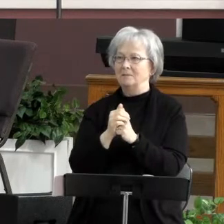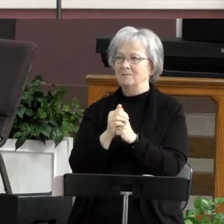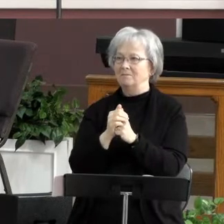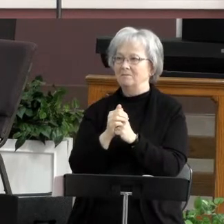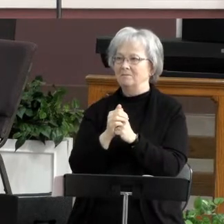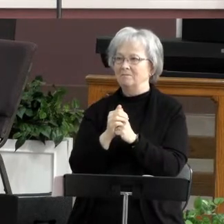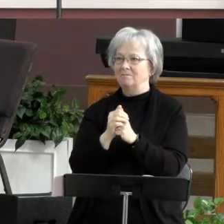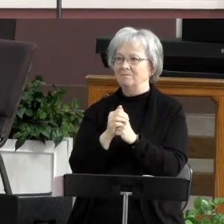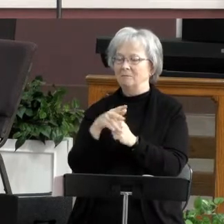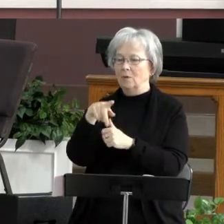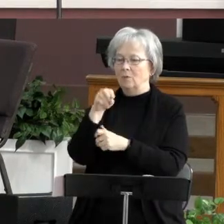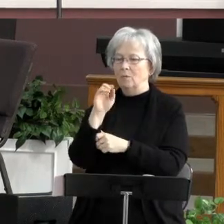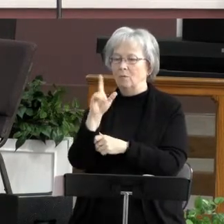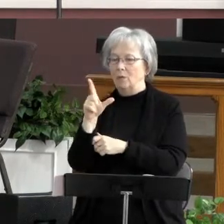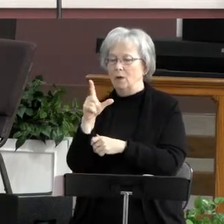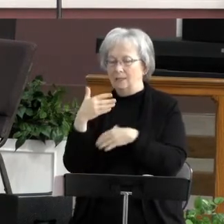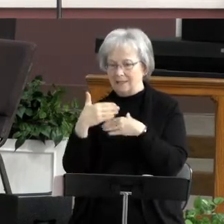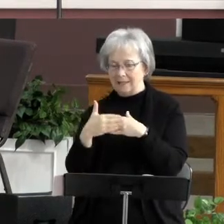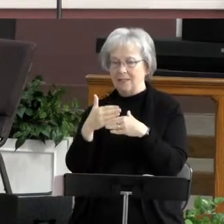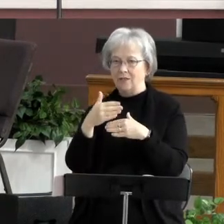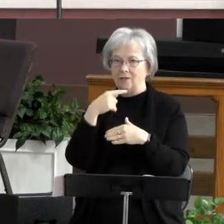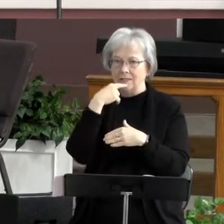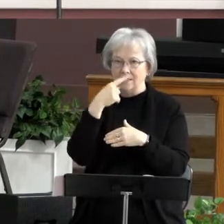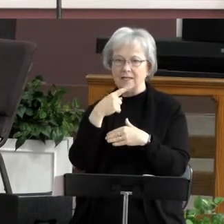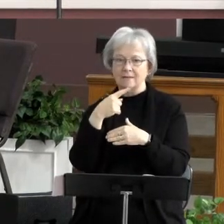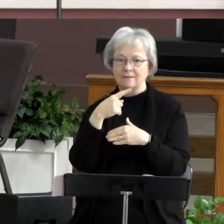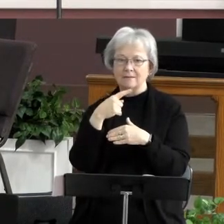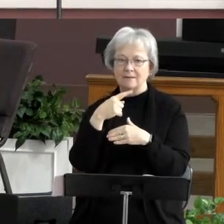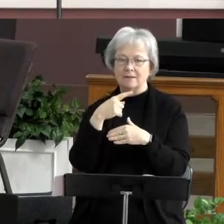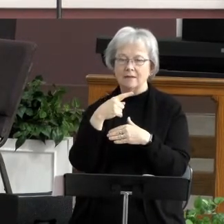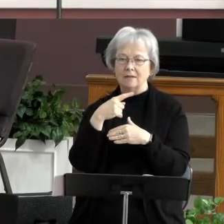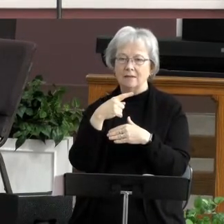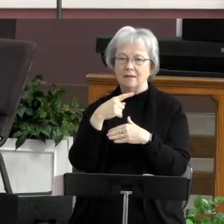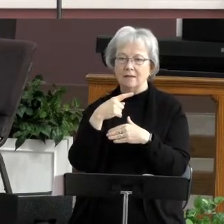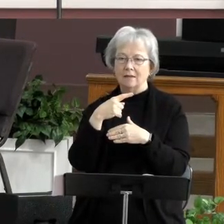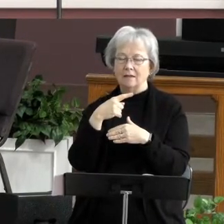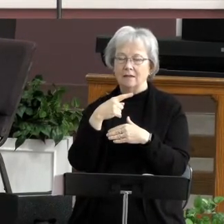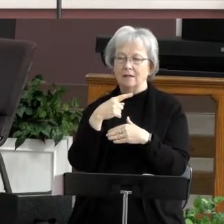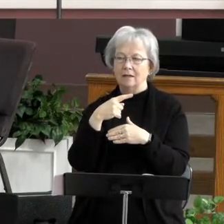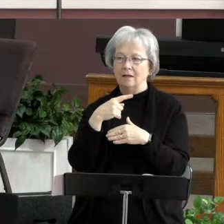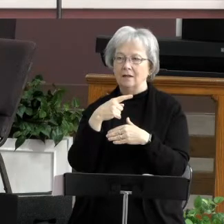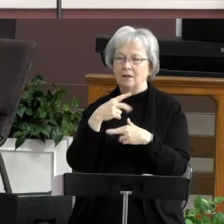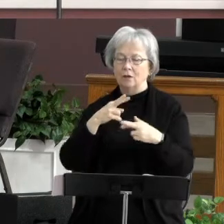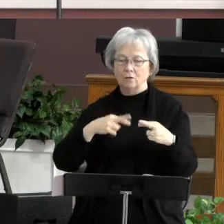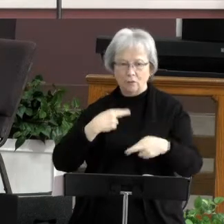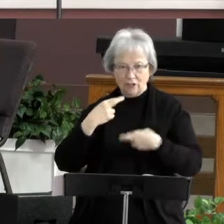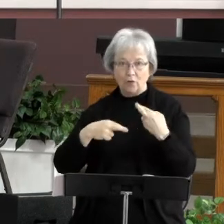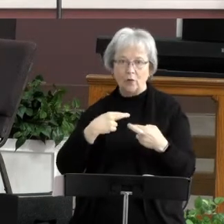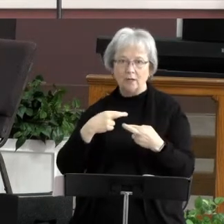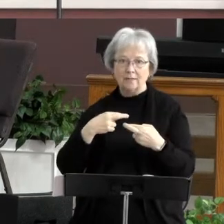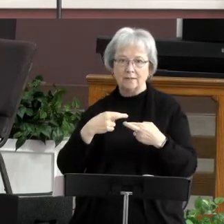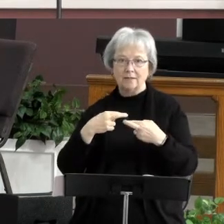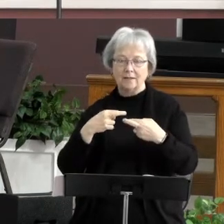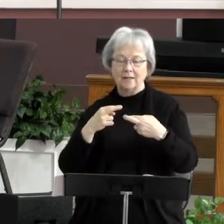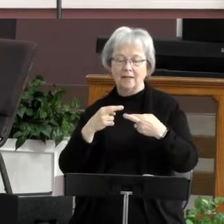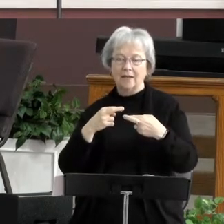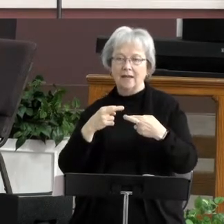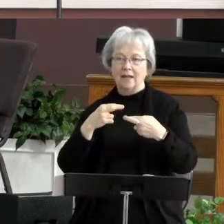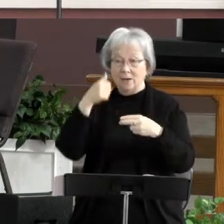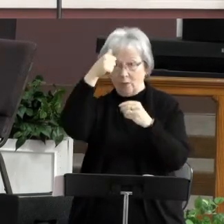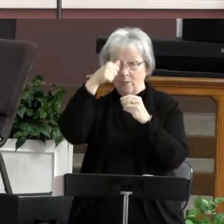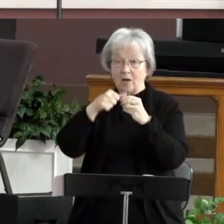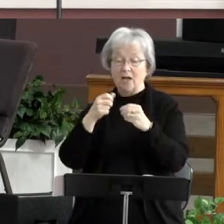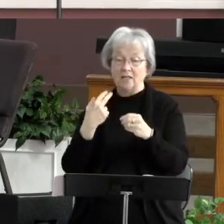But Paul goes on after he tells us to rejoice and reminds us one of the ways we rejoice